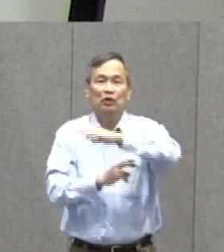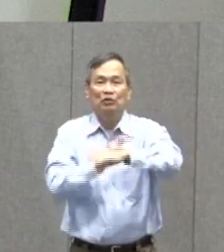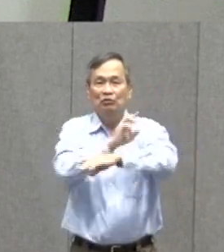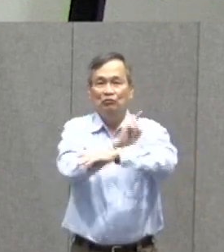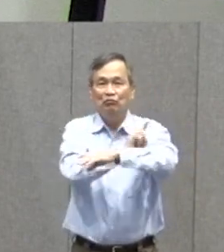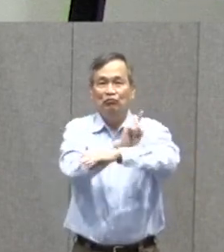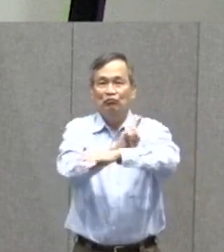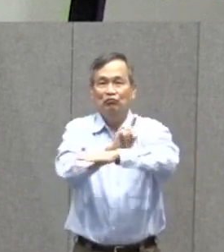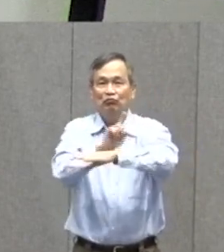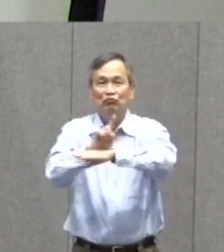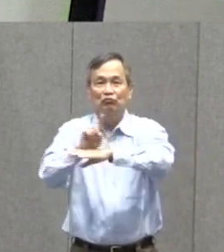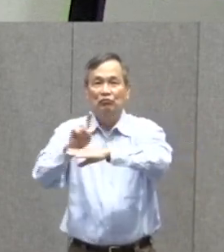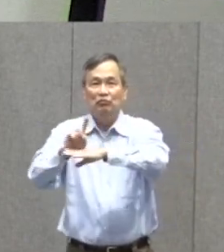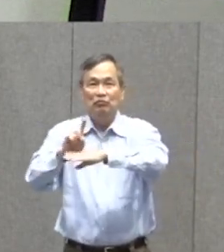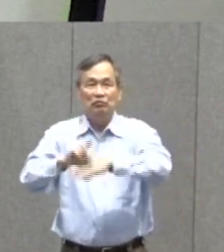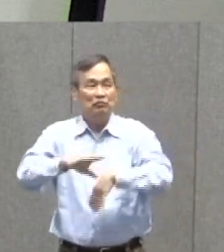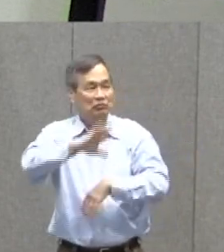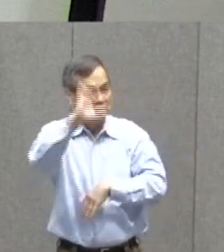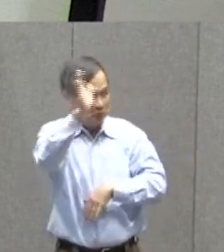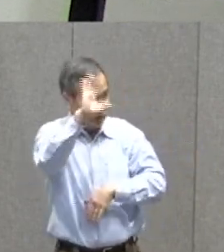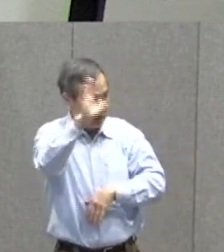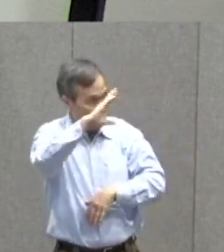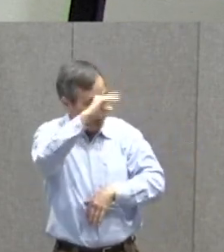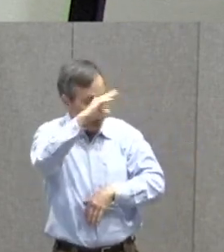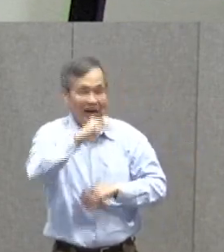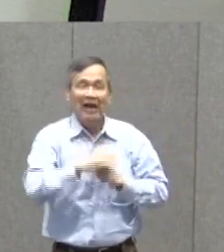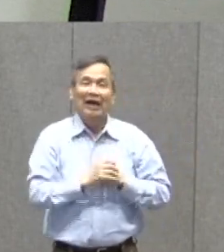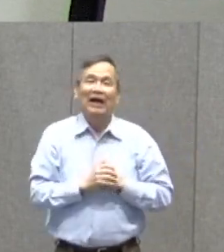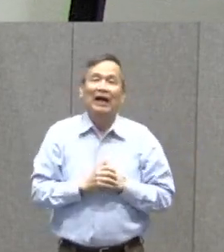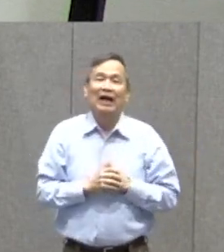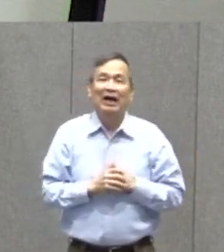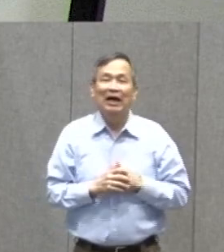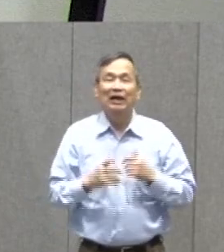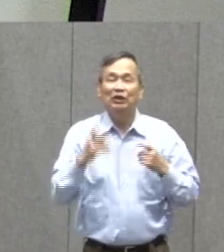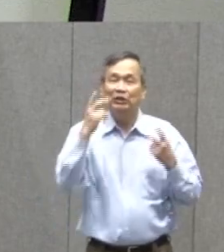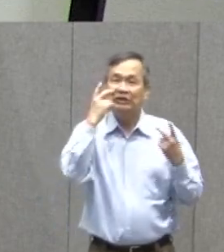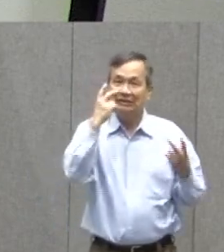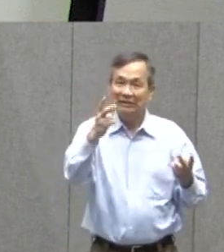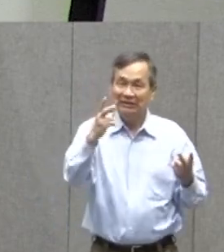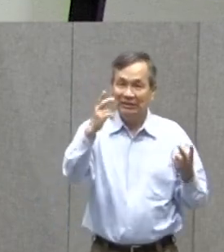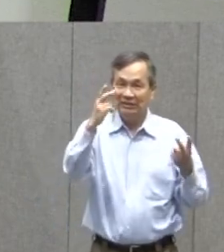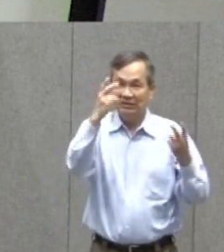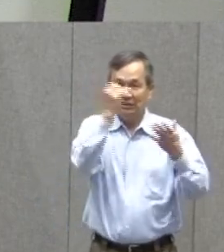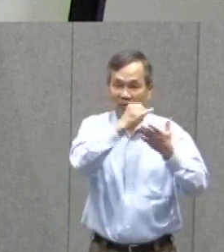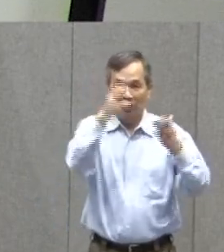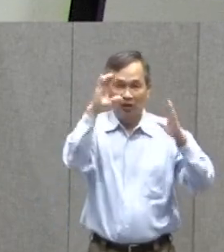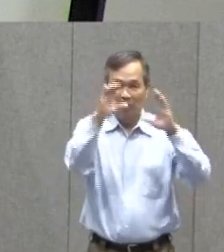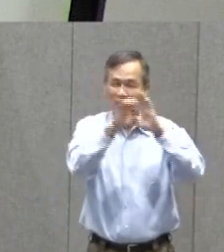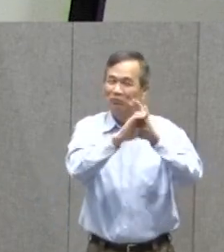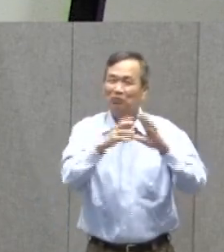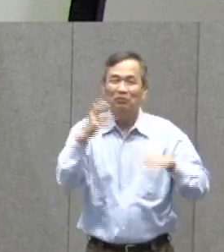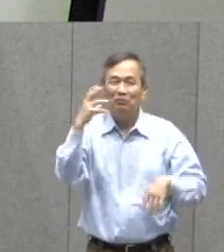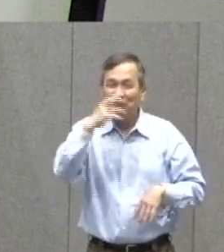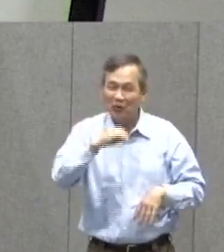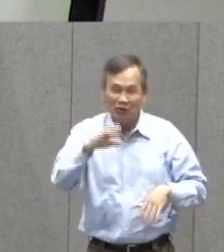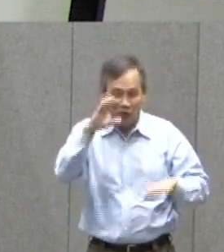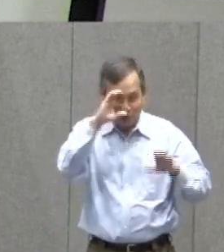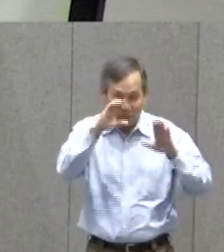universe. Adios, corazón. So you can see here in these beautiful